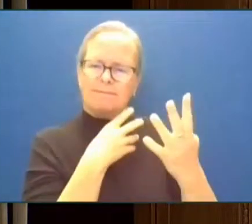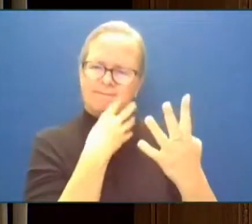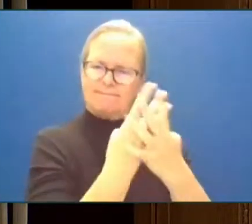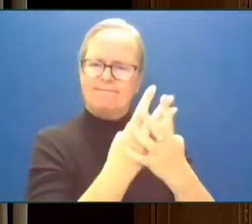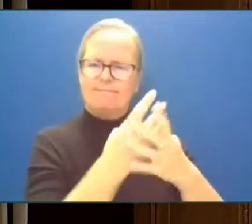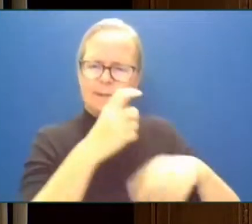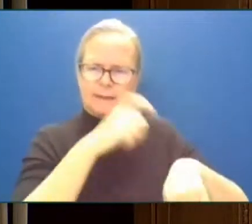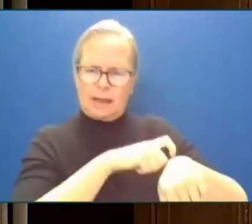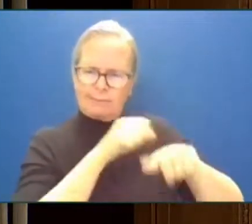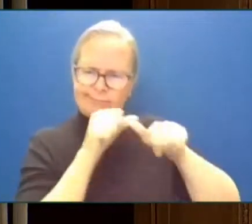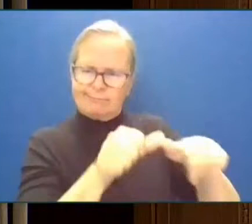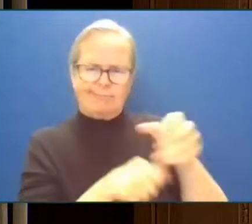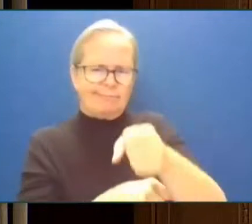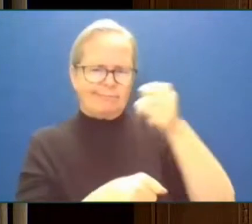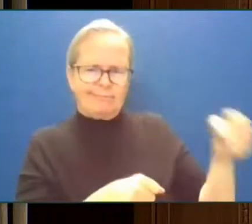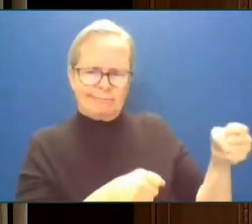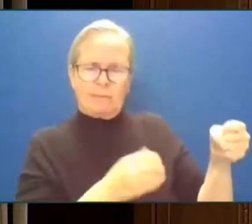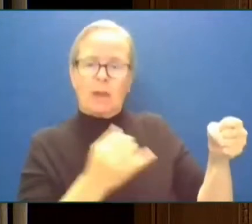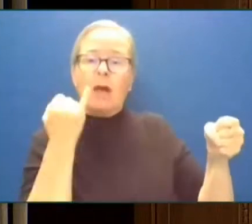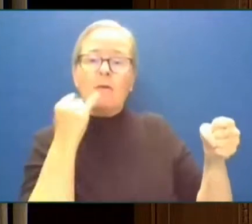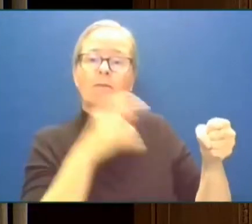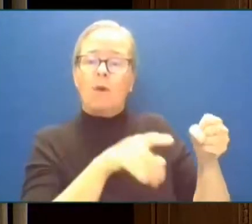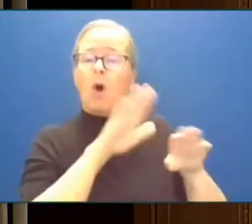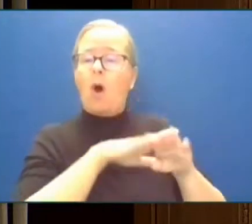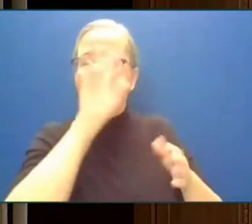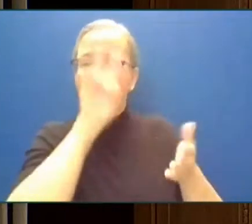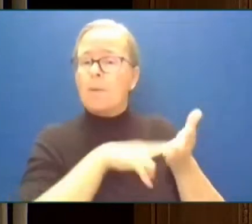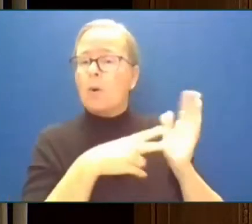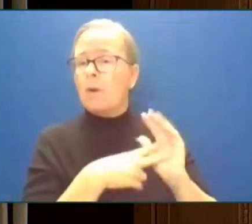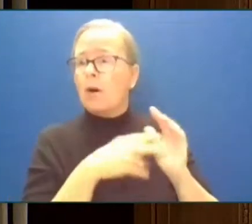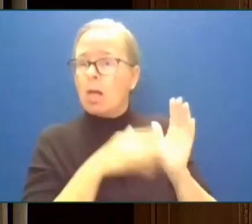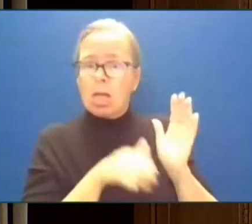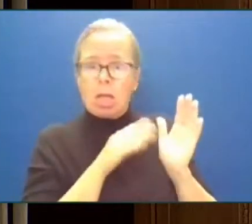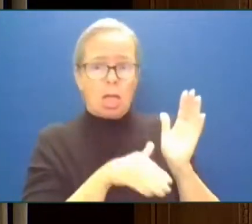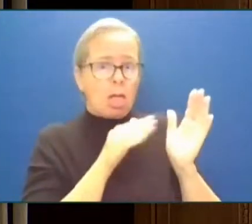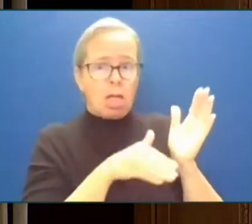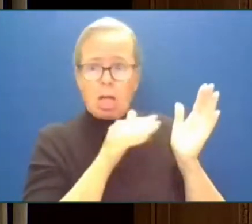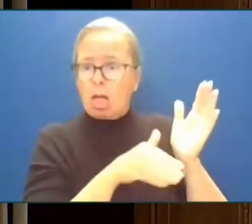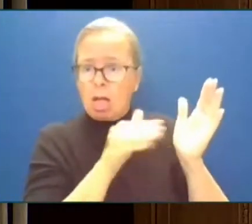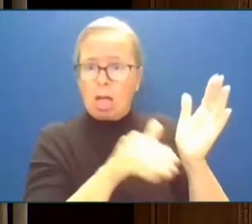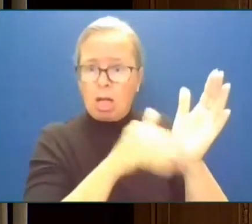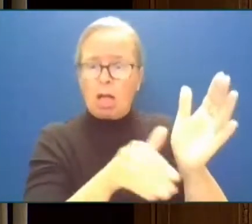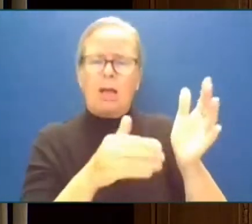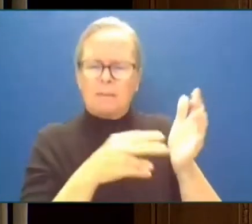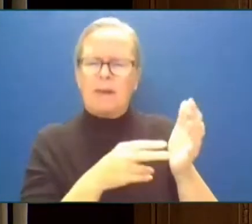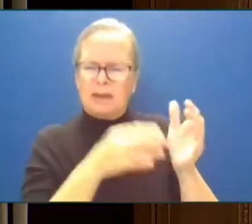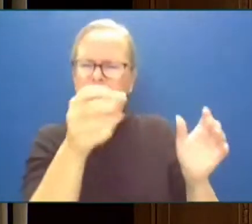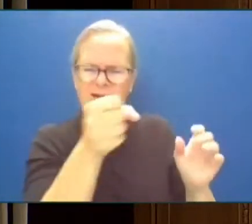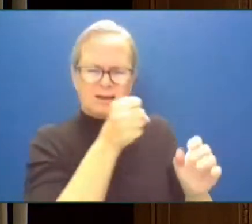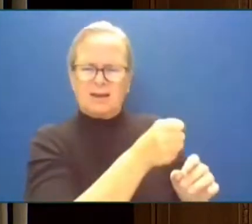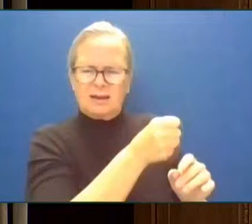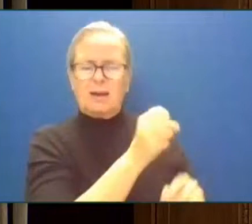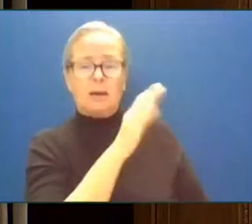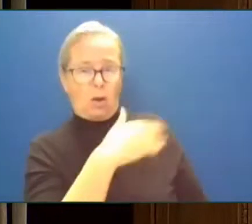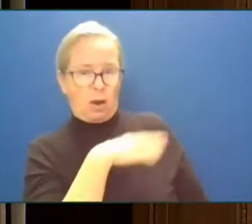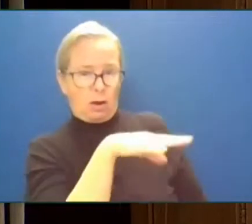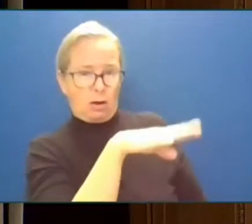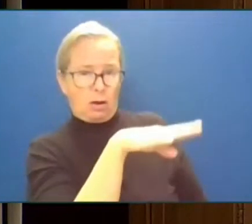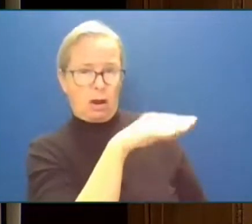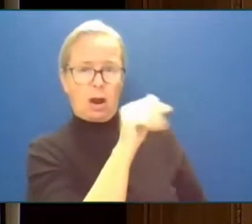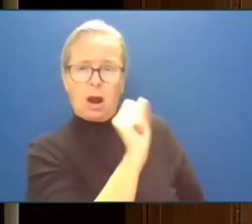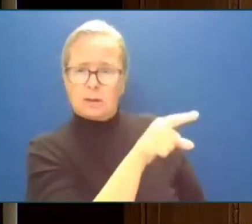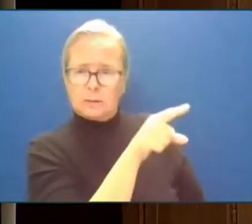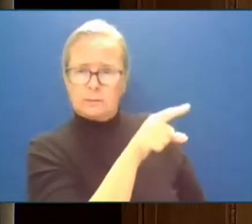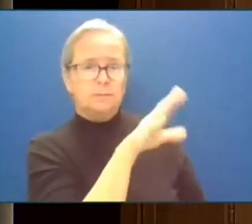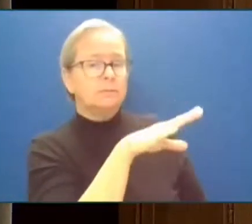perpetrate criminal behavior. The question to the Attorney General today, the recommendation contained in his report, he's been on the job now for